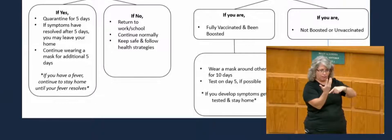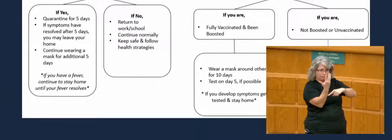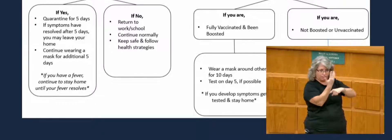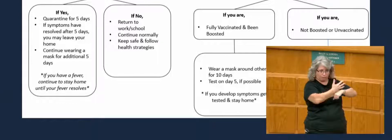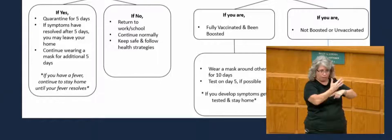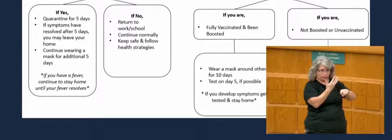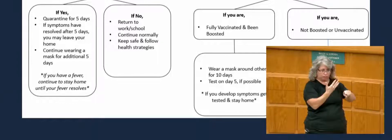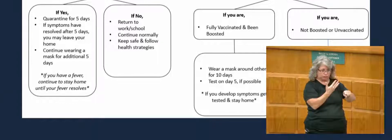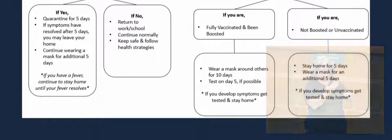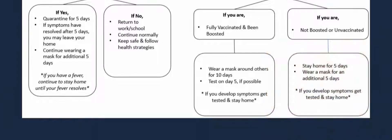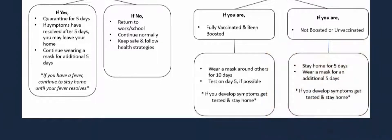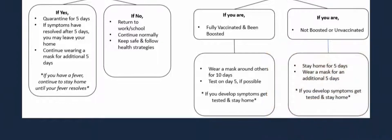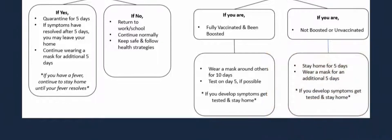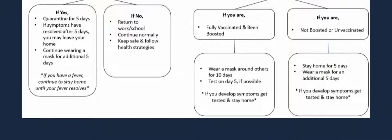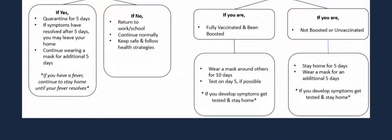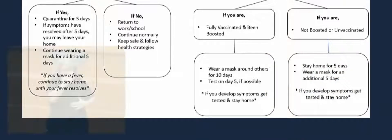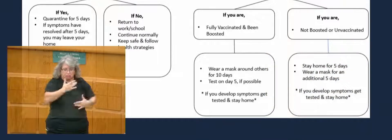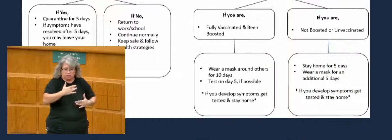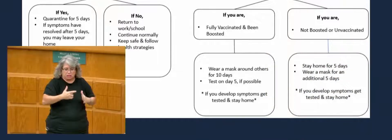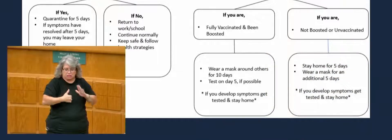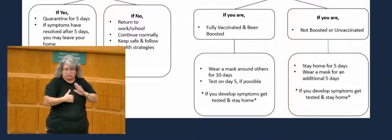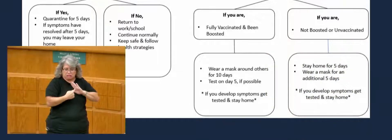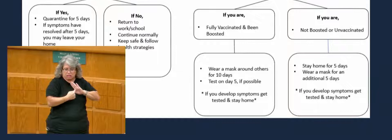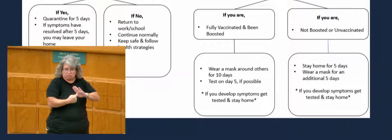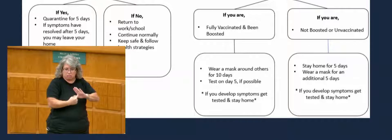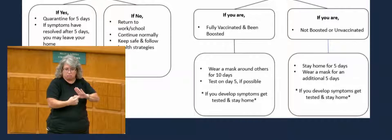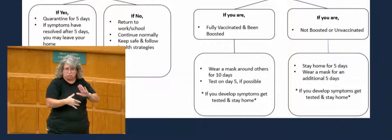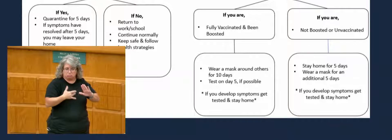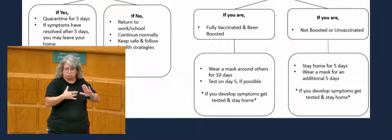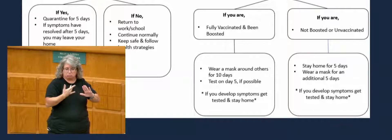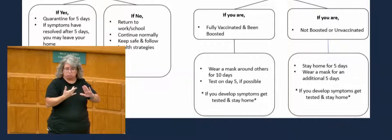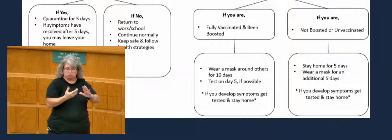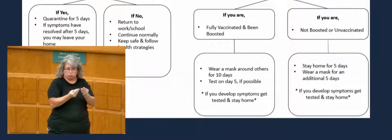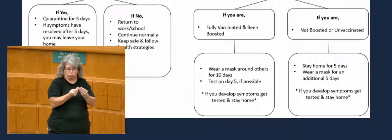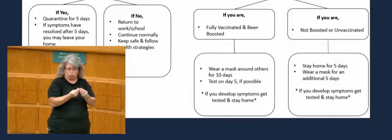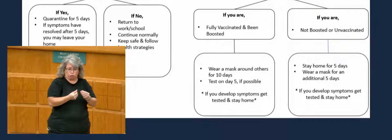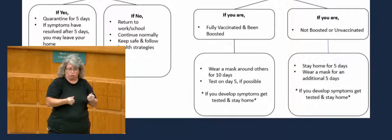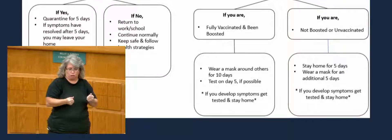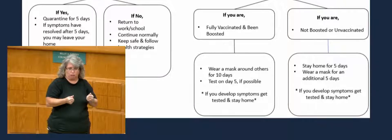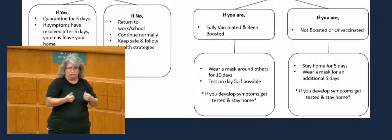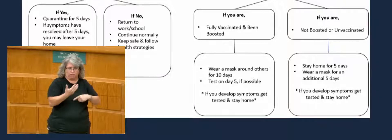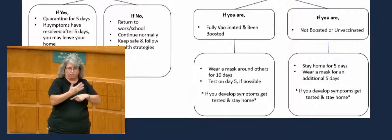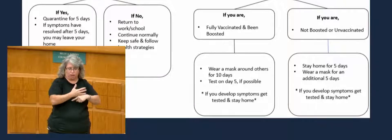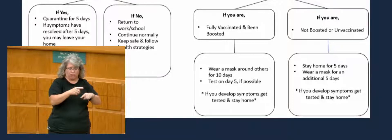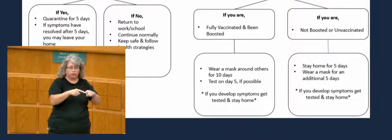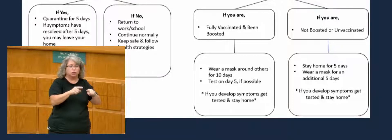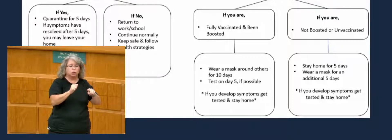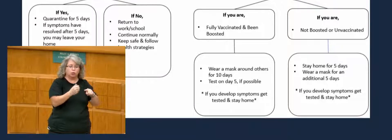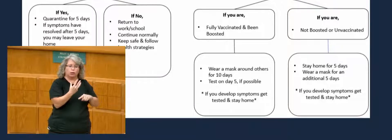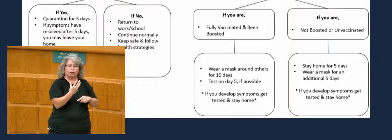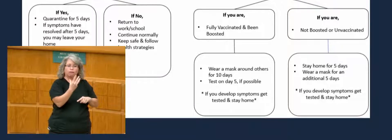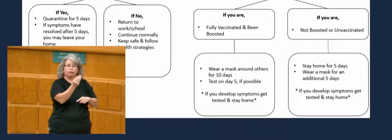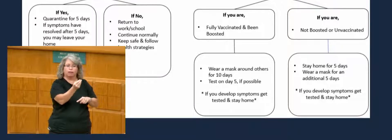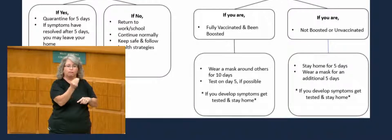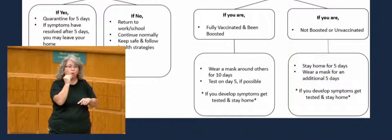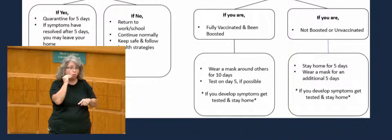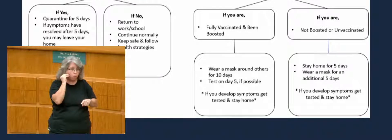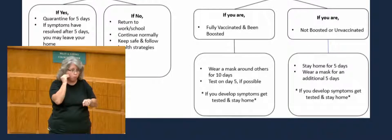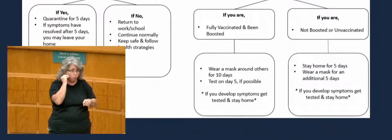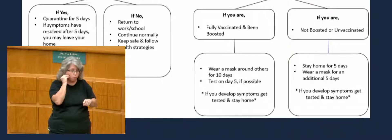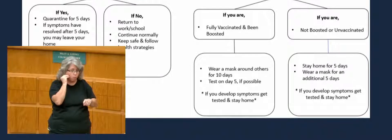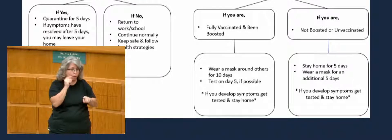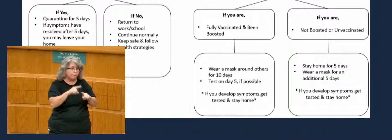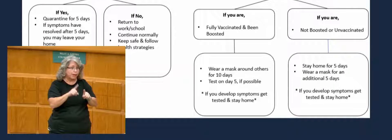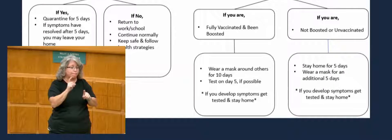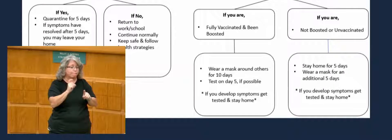have resolved after 5 days, you may leave your home, but you must continue to wear a mask for the additional 5